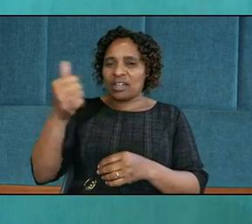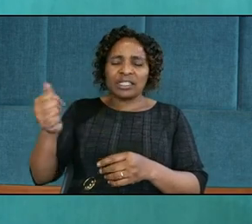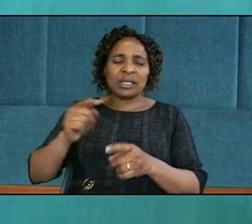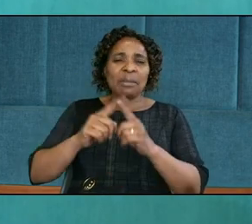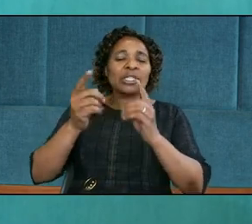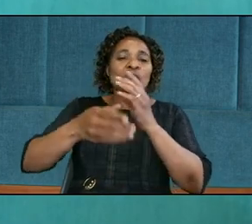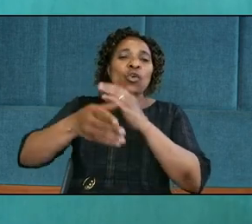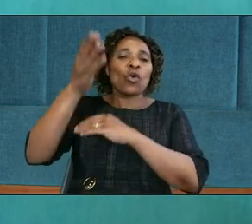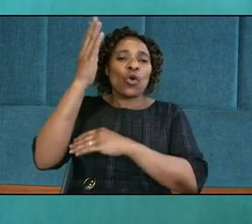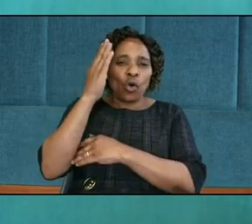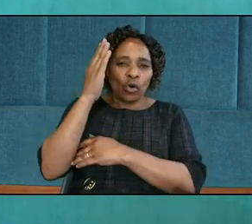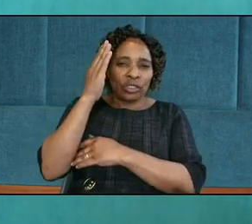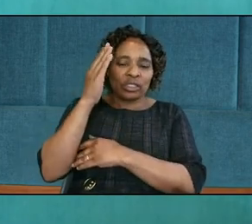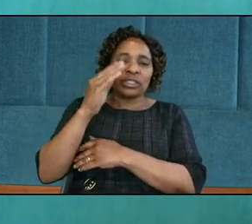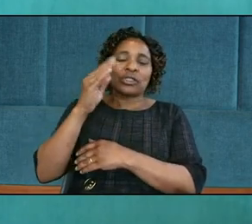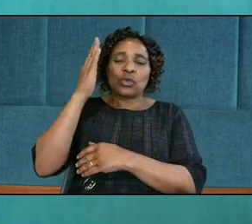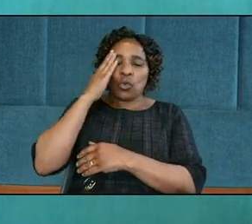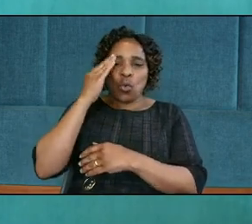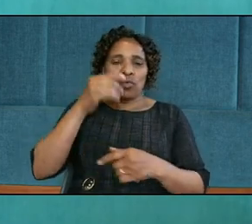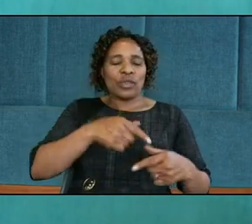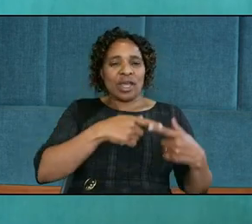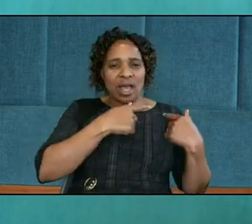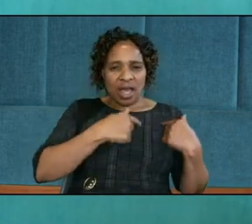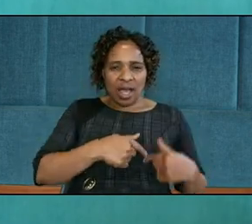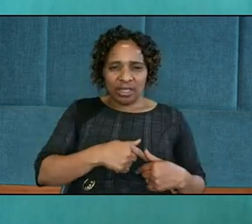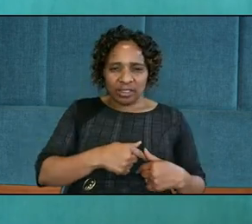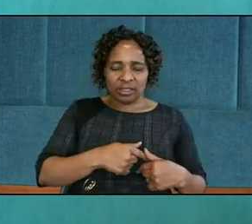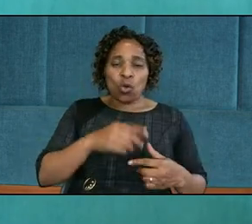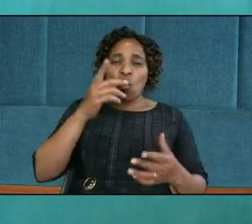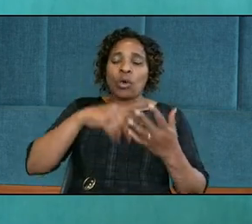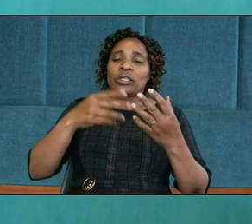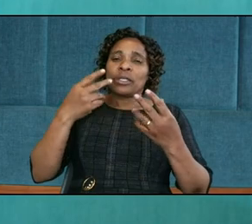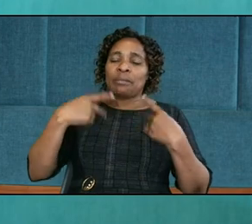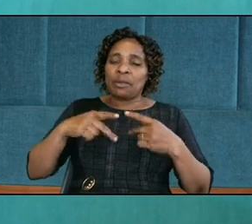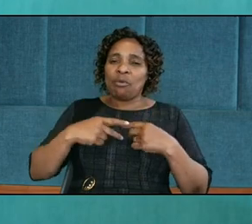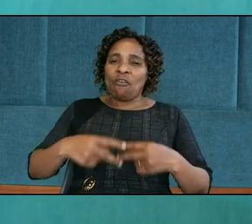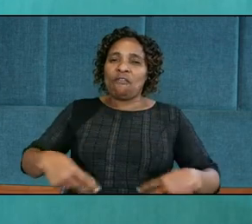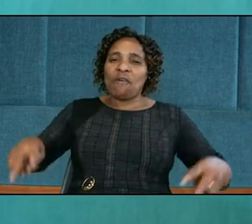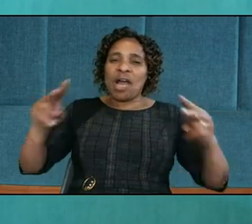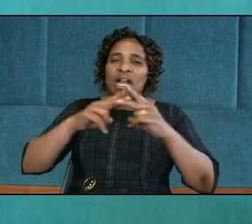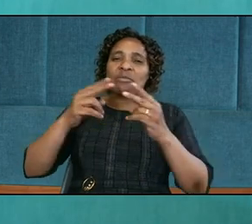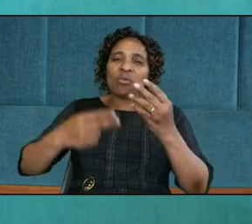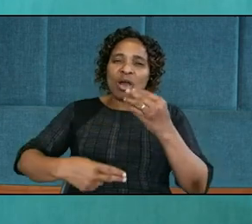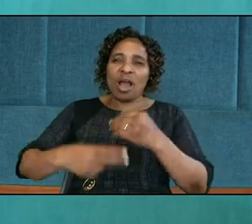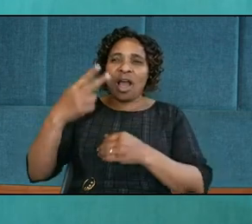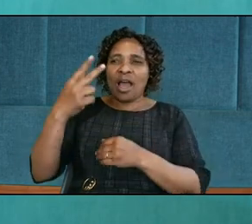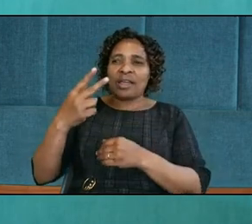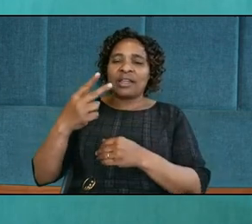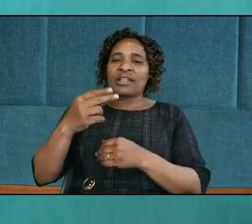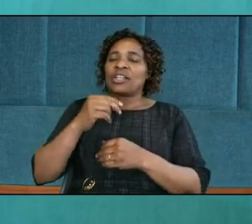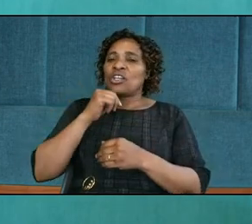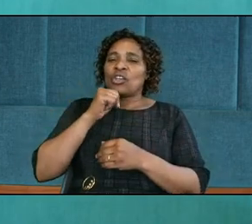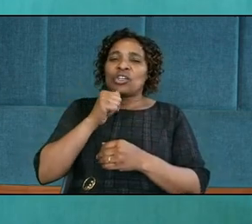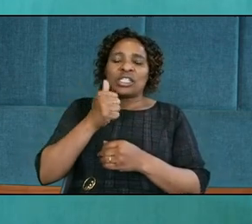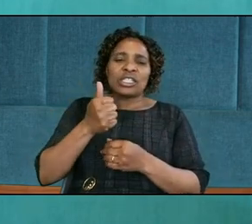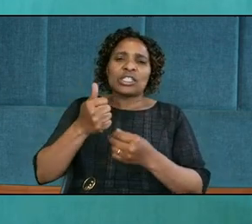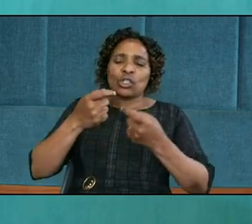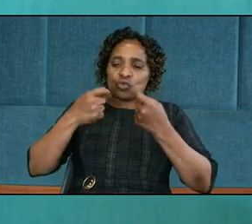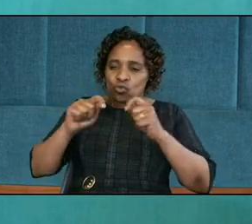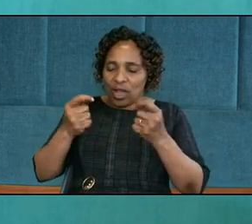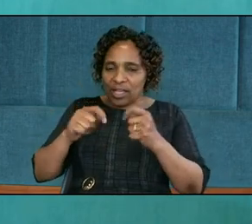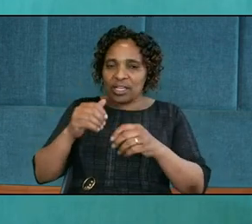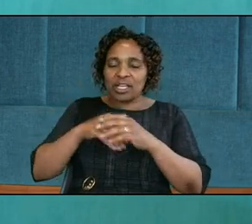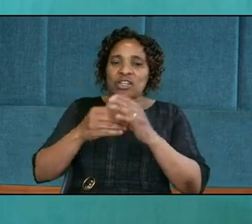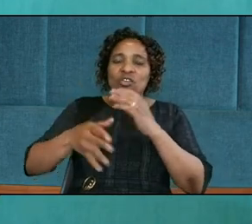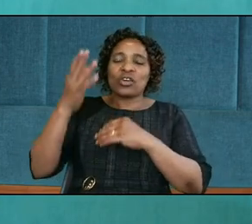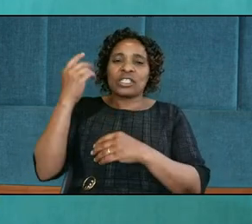God knows your heart. What people value highly is detestable in God's sight." And